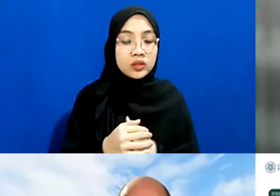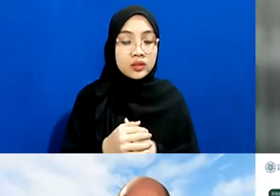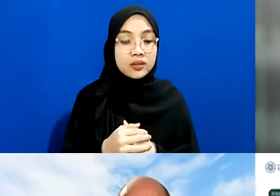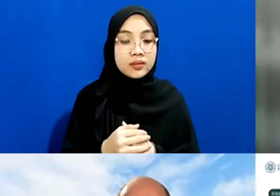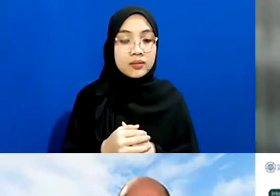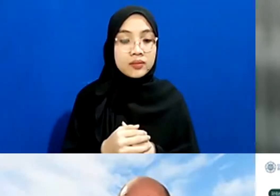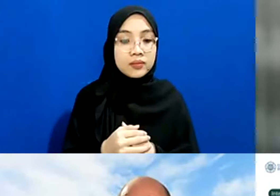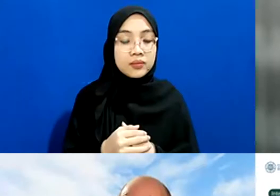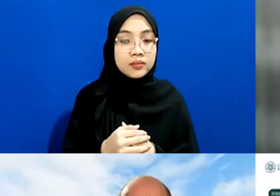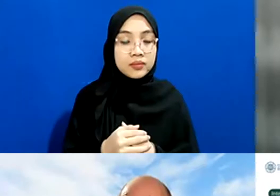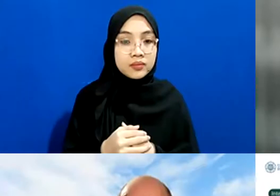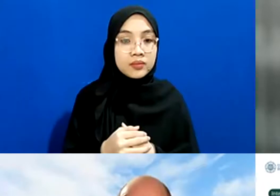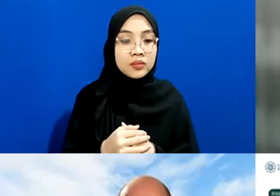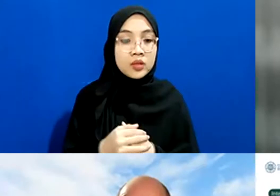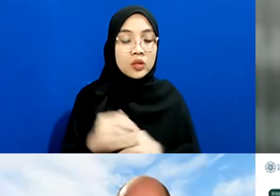and